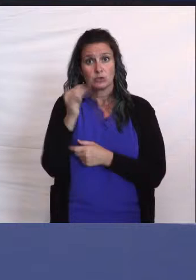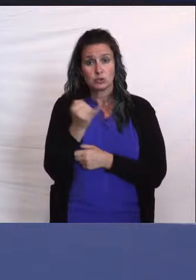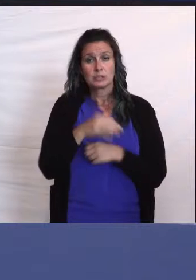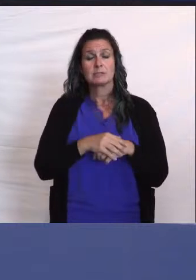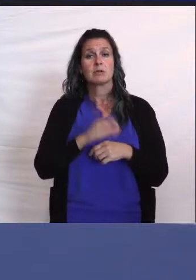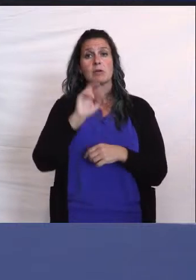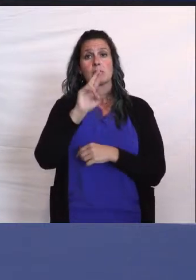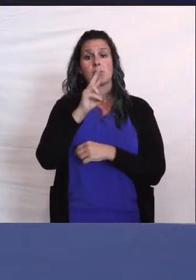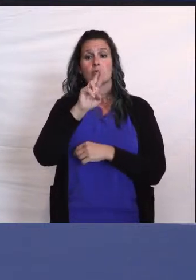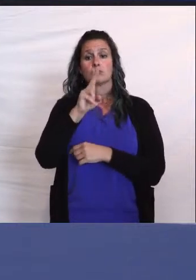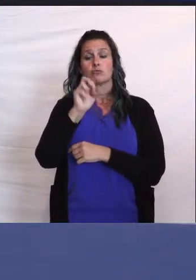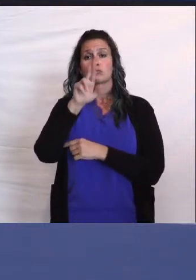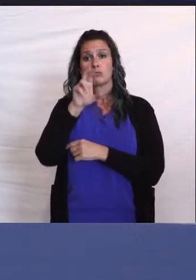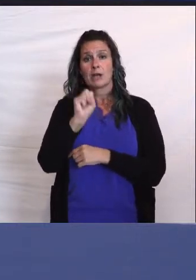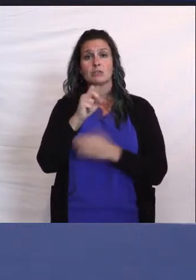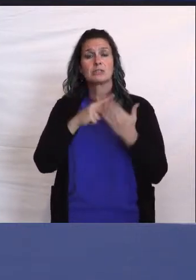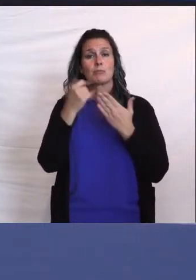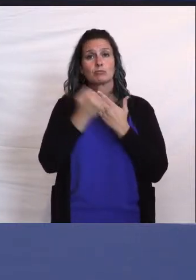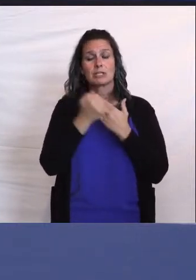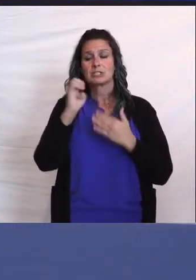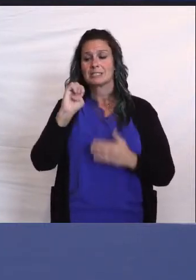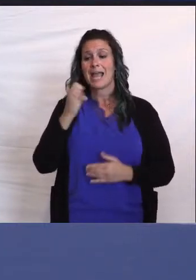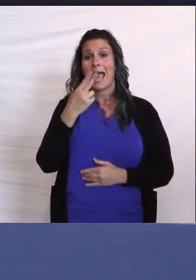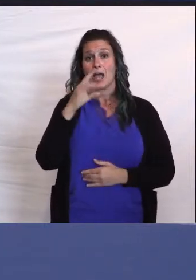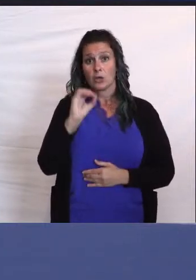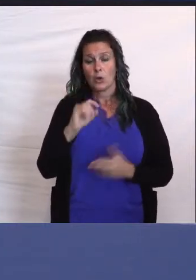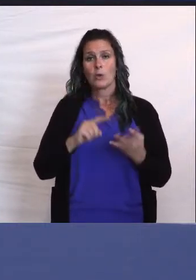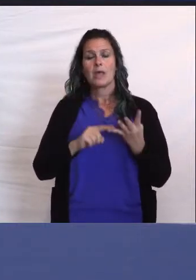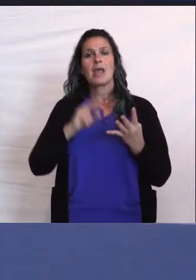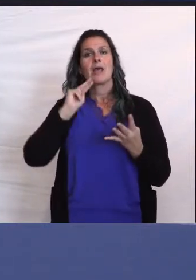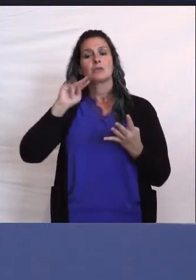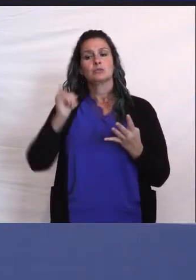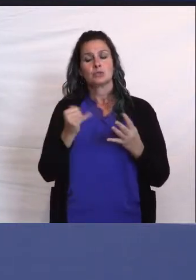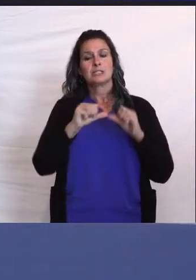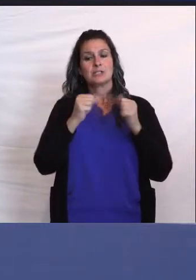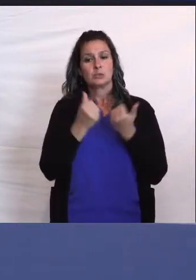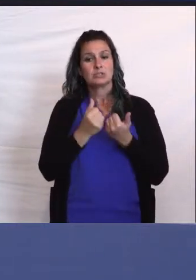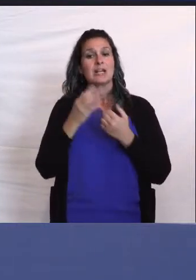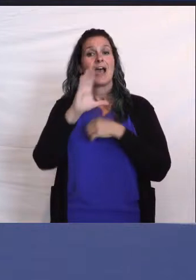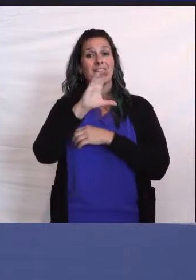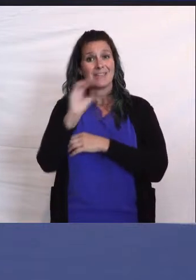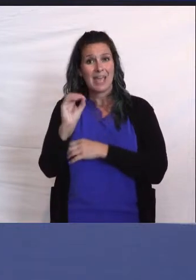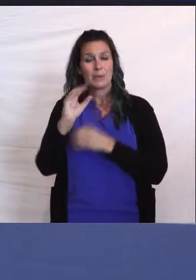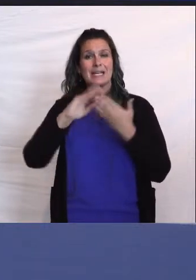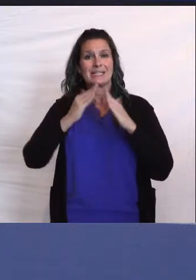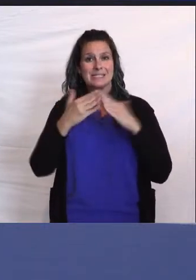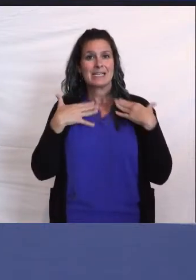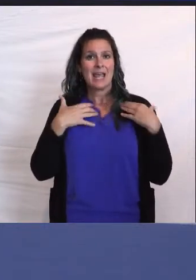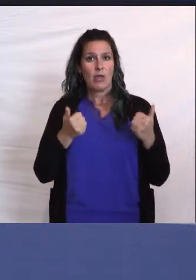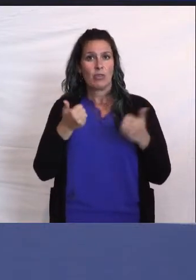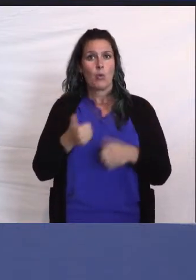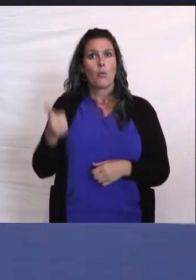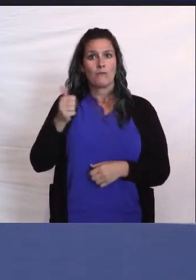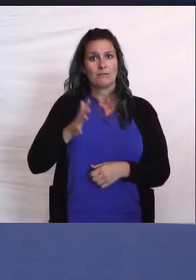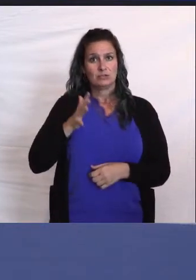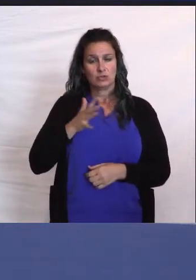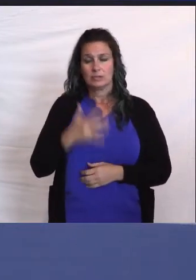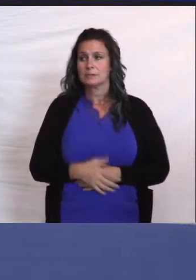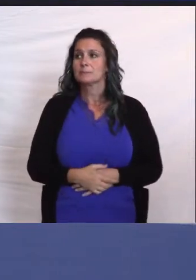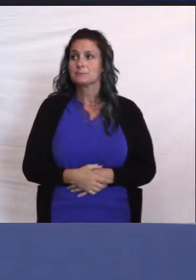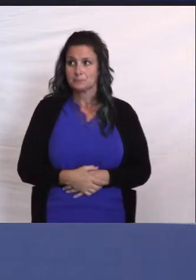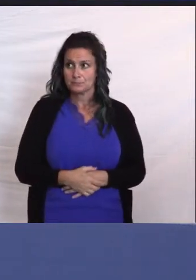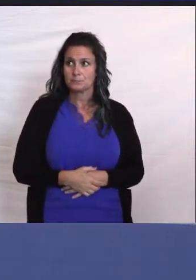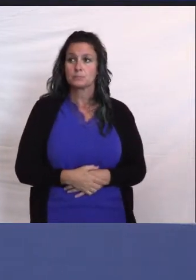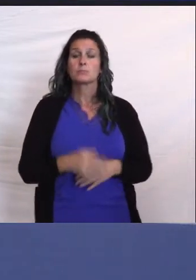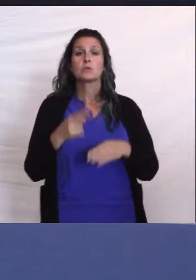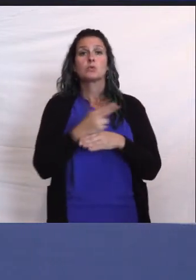Rutgers Project ECHO, and the New Jersey Association of County and City Health Officials. Using